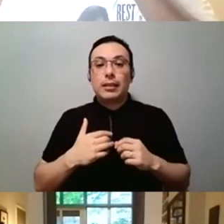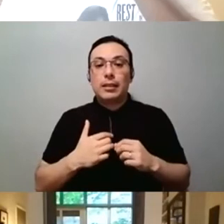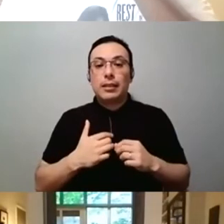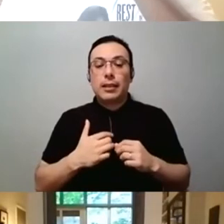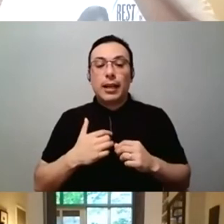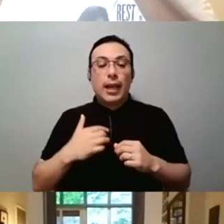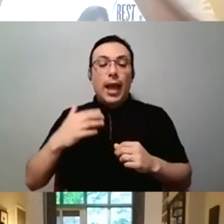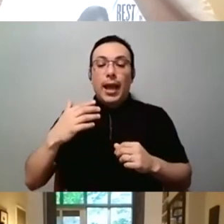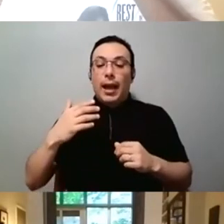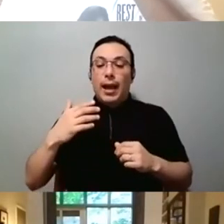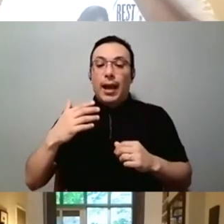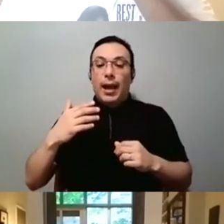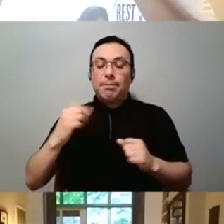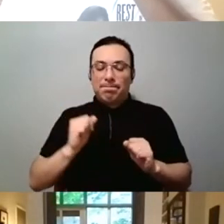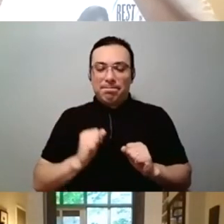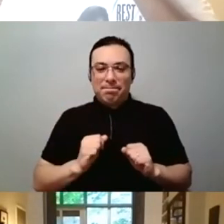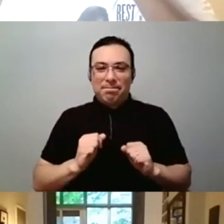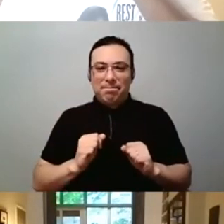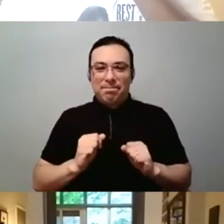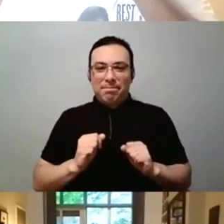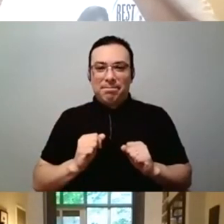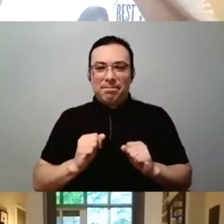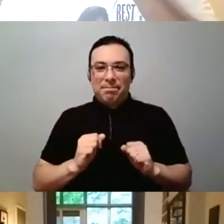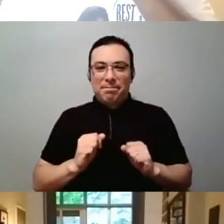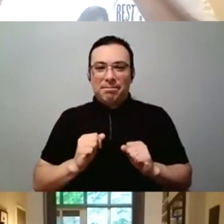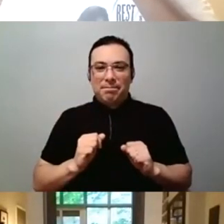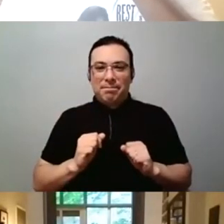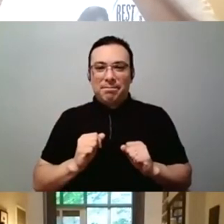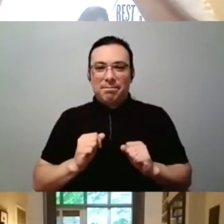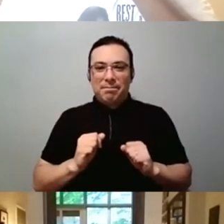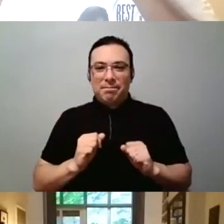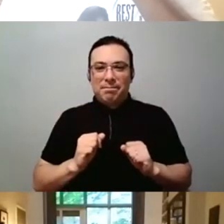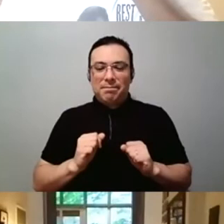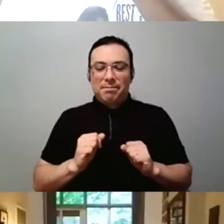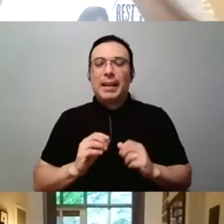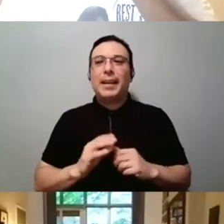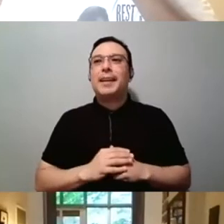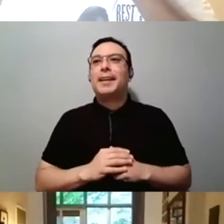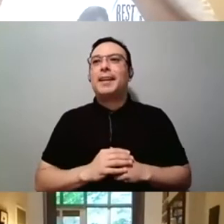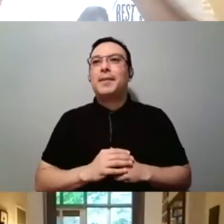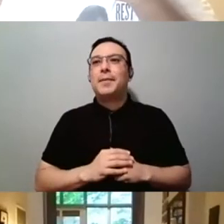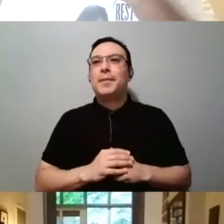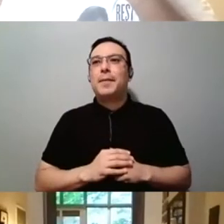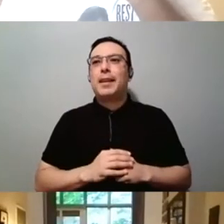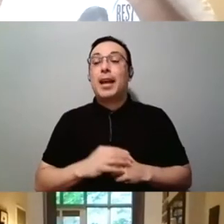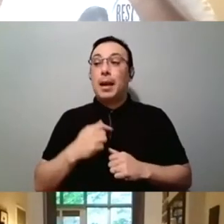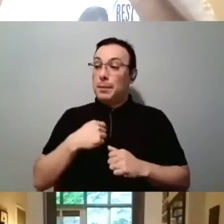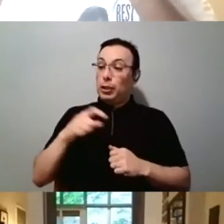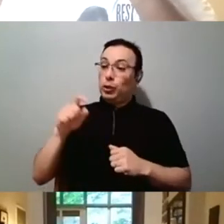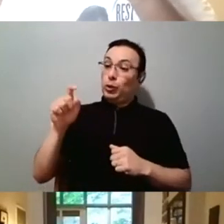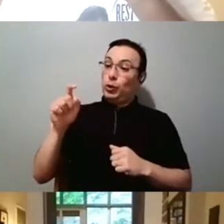refusing to do what I'm supposed to do as a